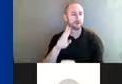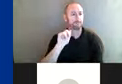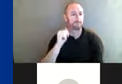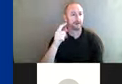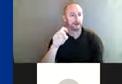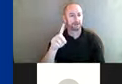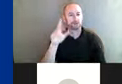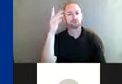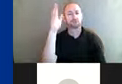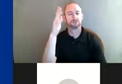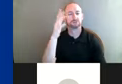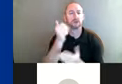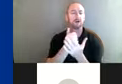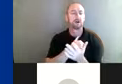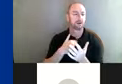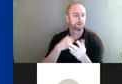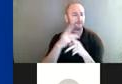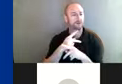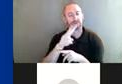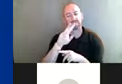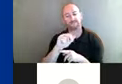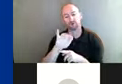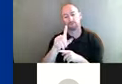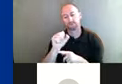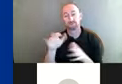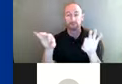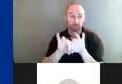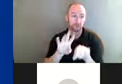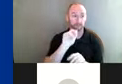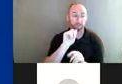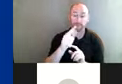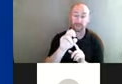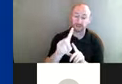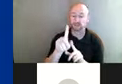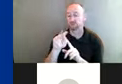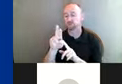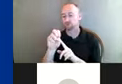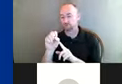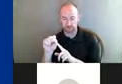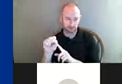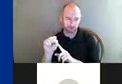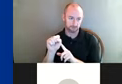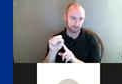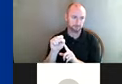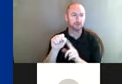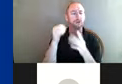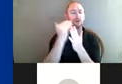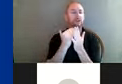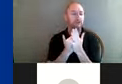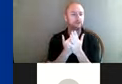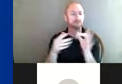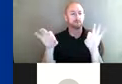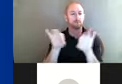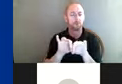elucidate what variables were important. Bag trees ranks relative importance of hill slope